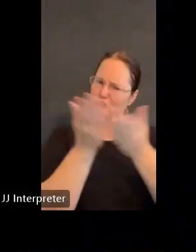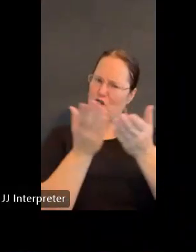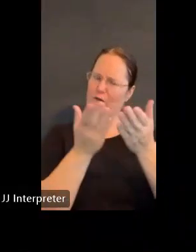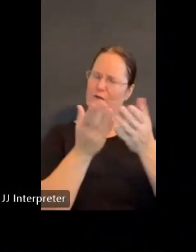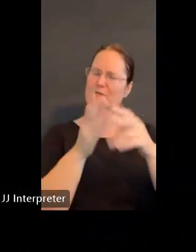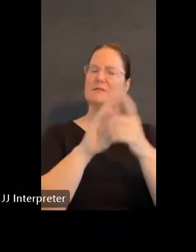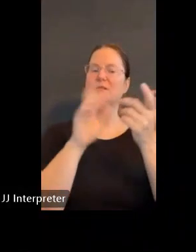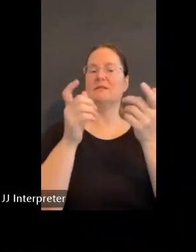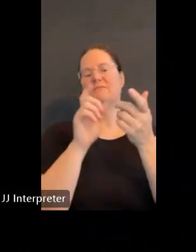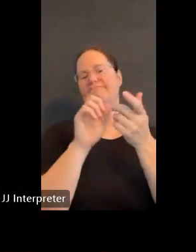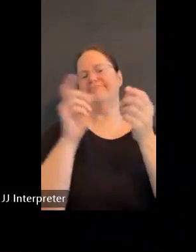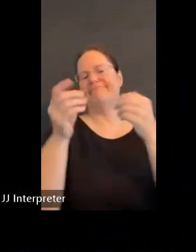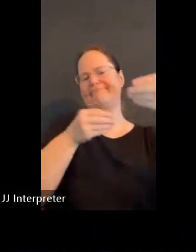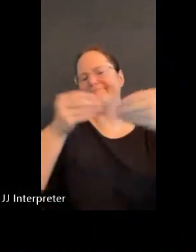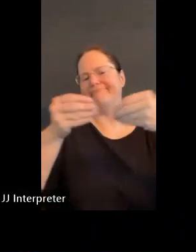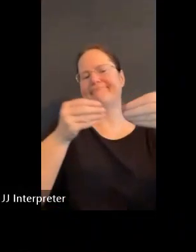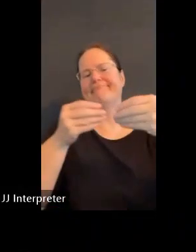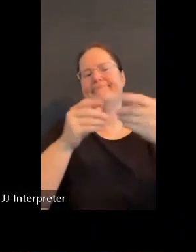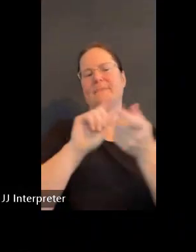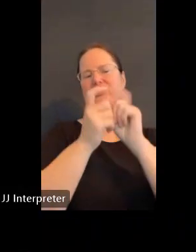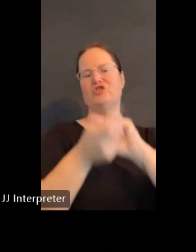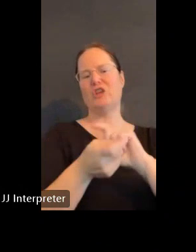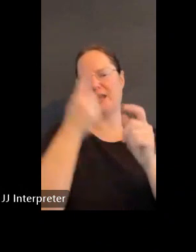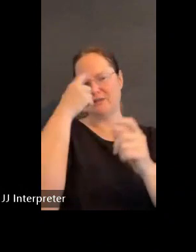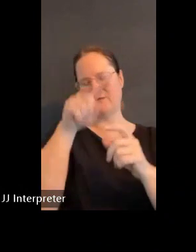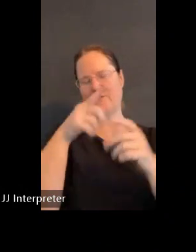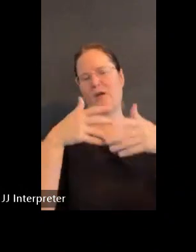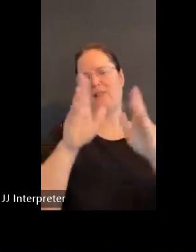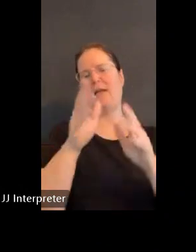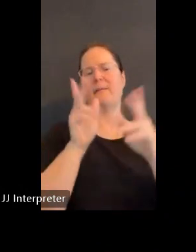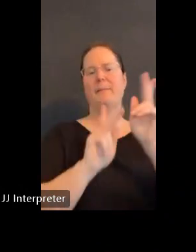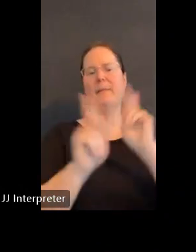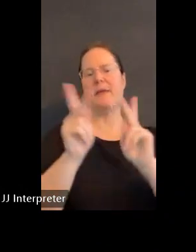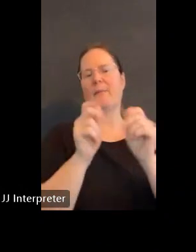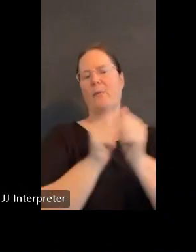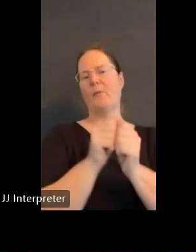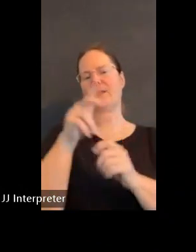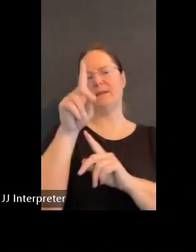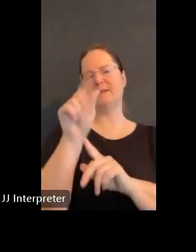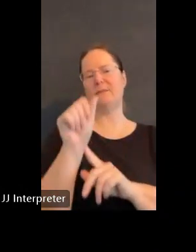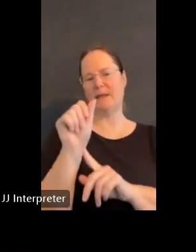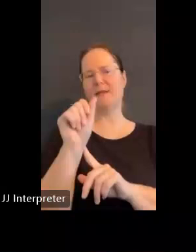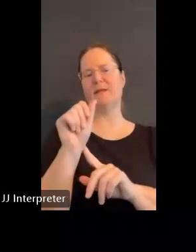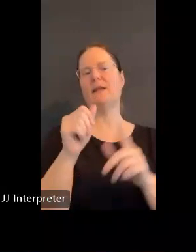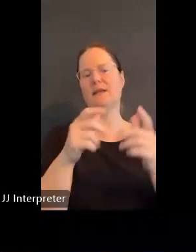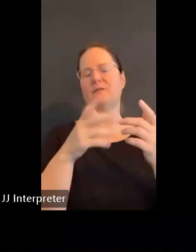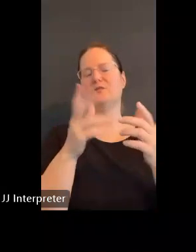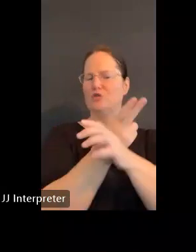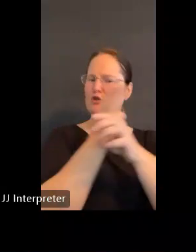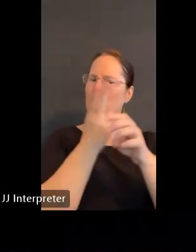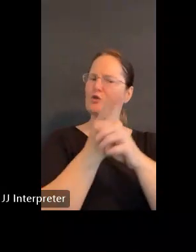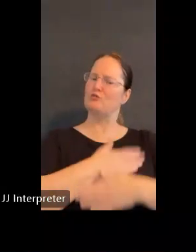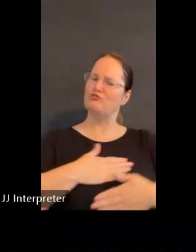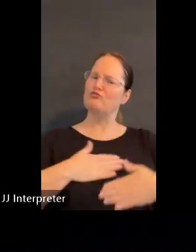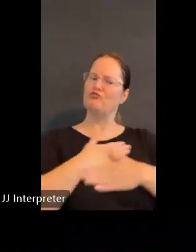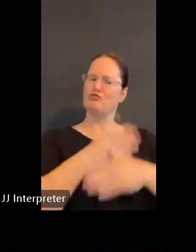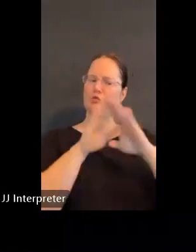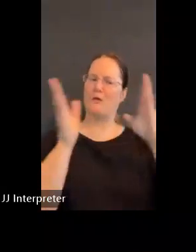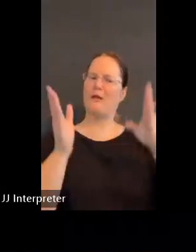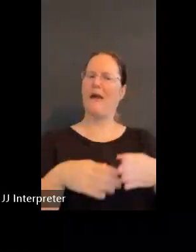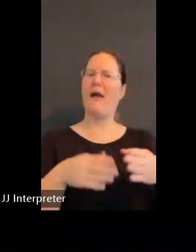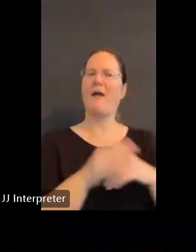are needed to afford equal opportunity for a person with a disability to use and enjoy their housing accommodation. So